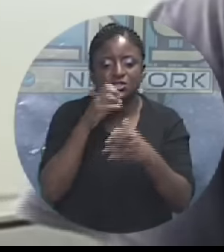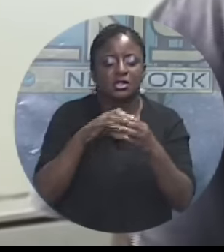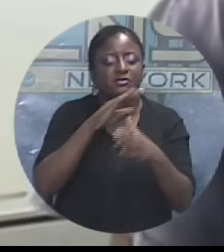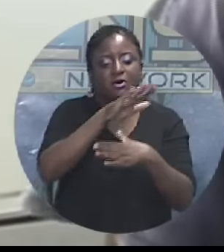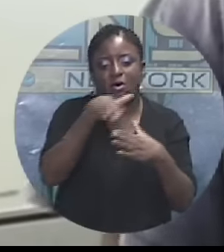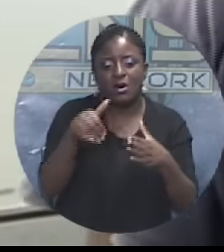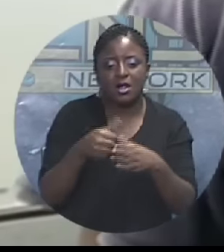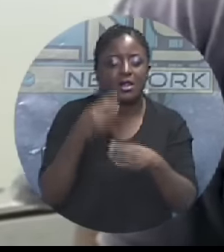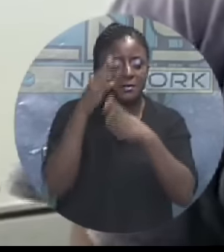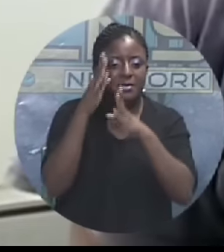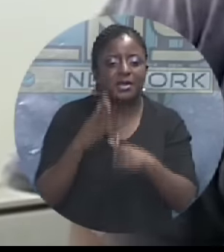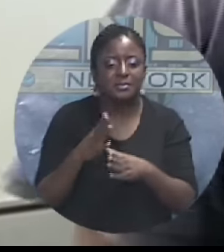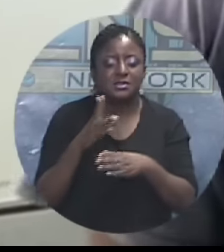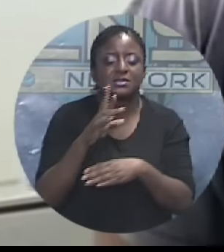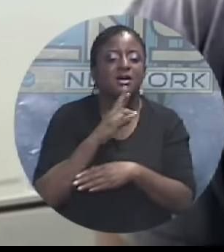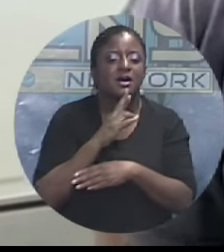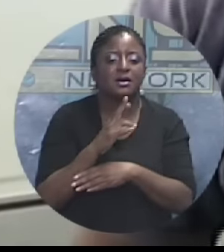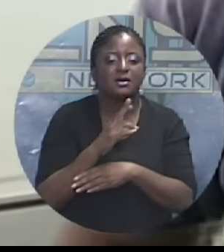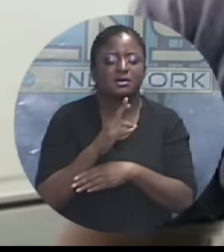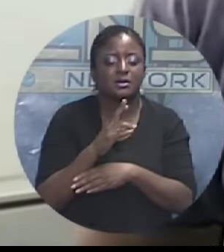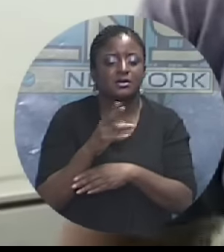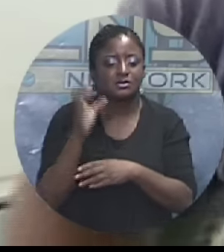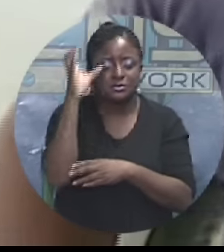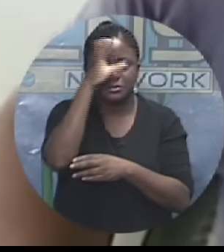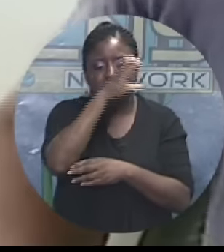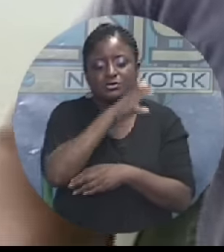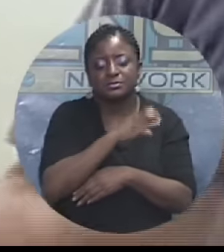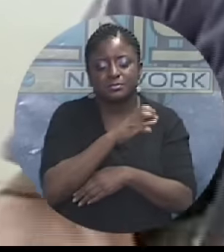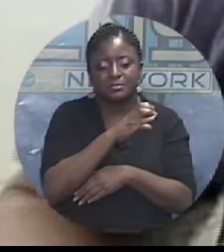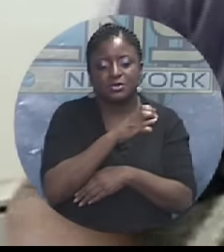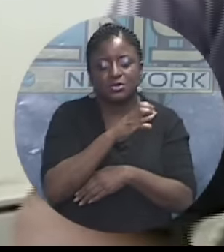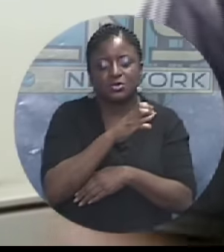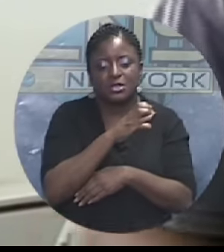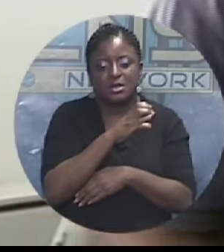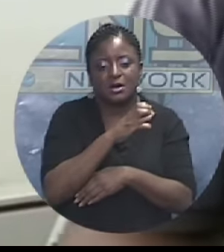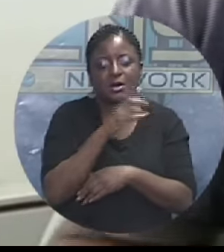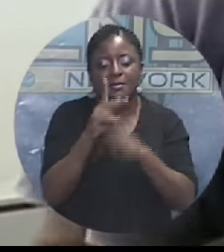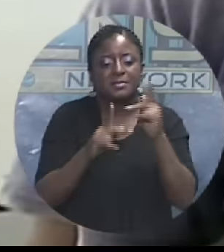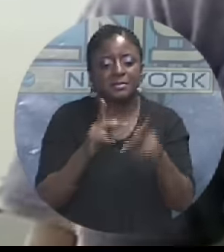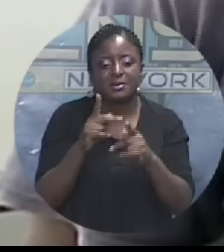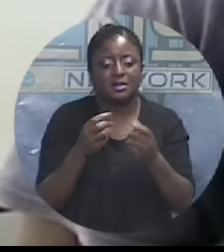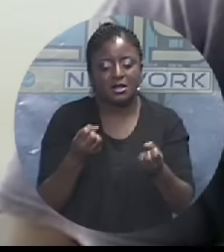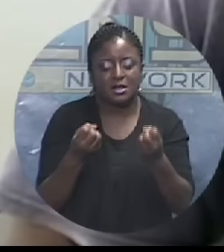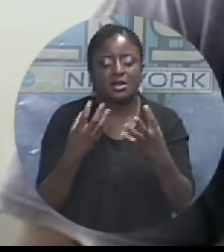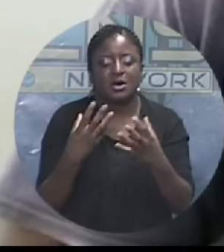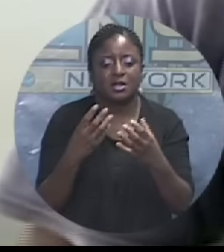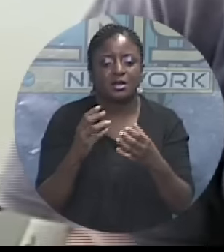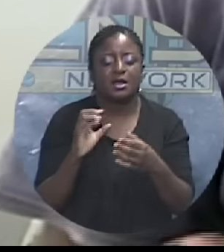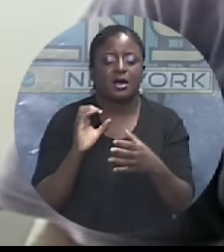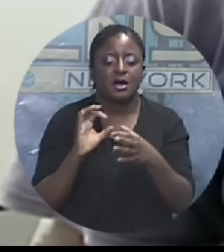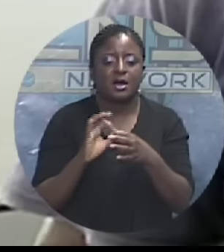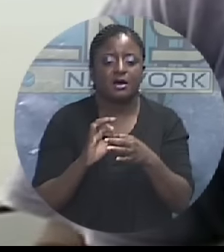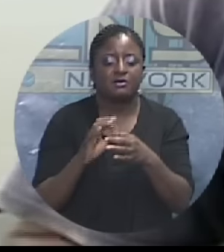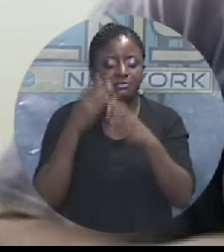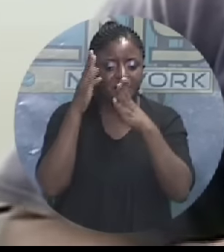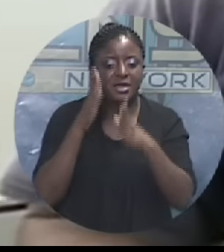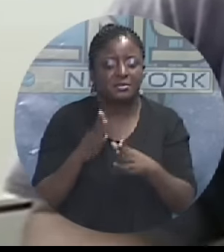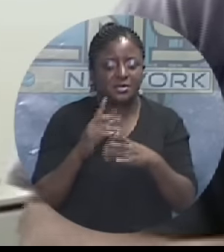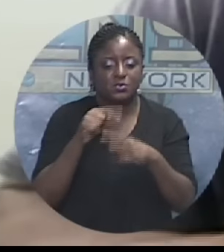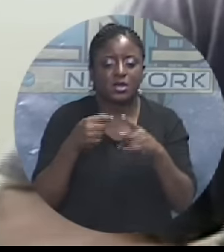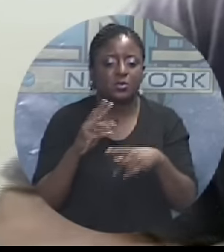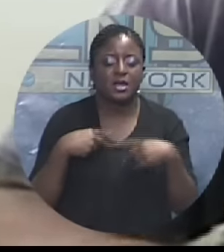how could I say it? We are very peculiar people, and you know, a lot of us, for some reason, like when we have friends and